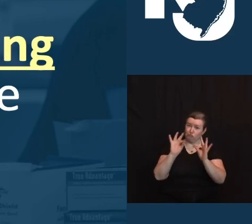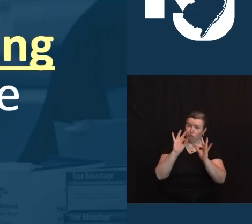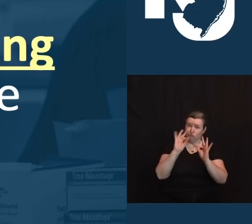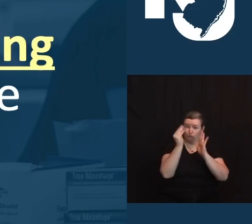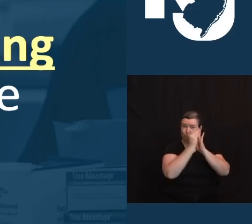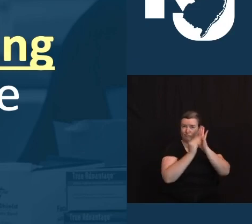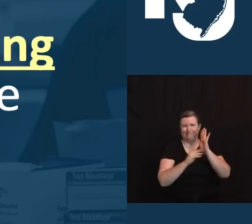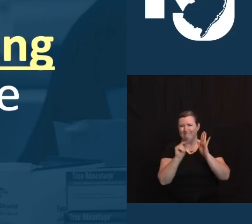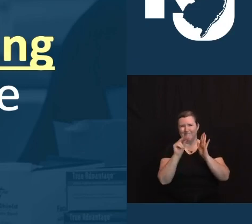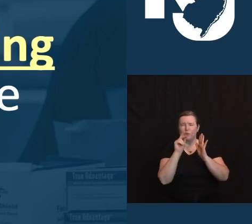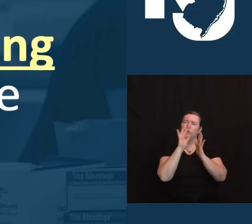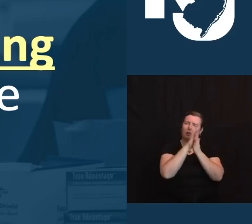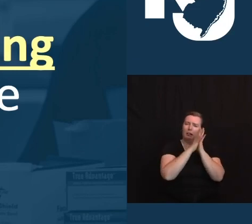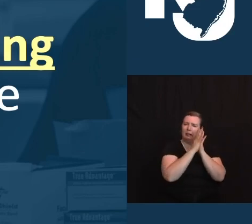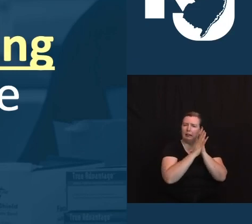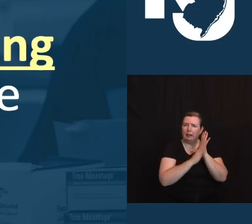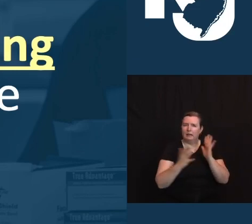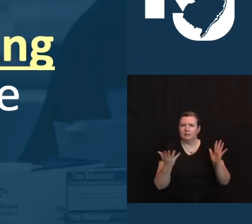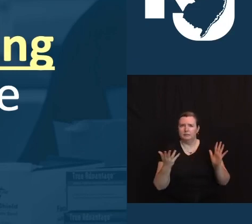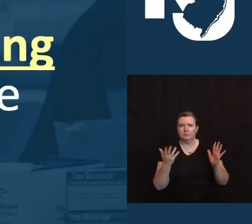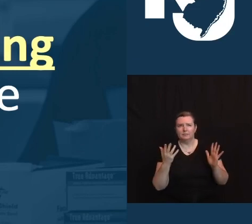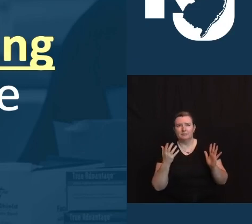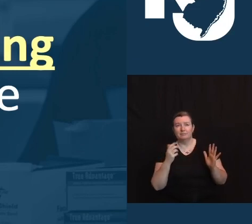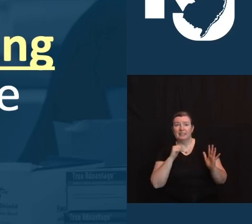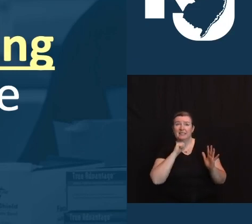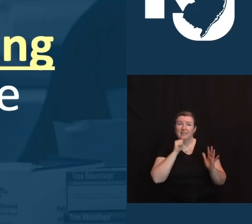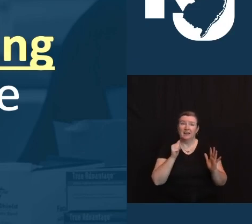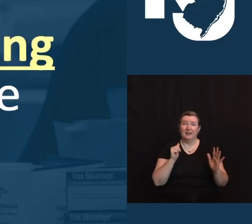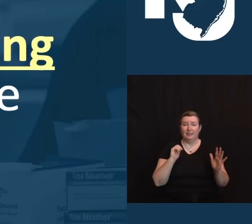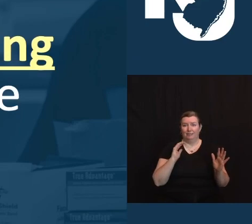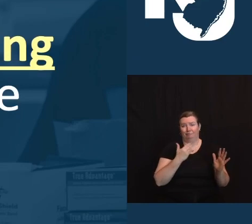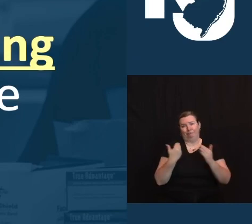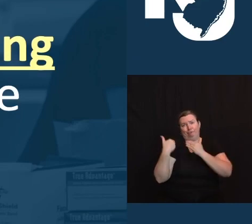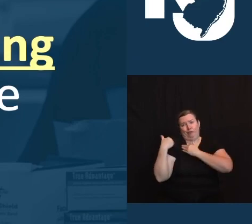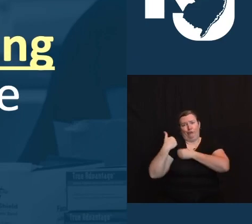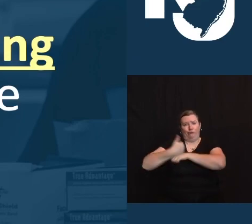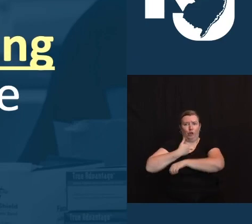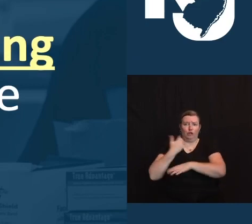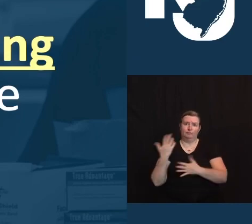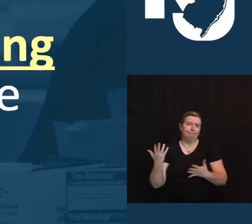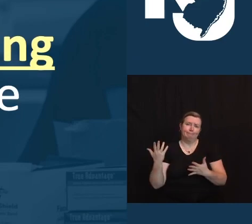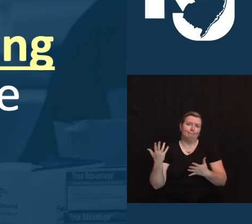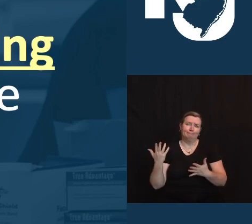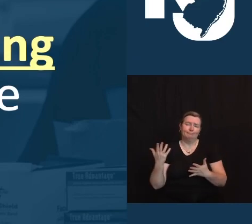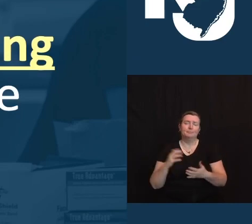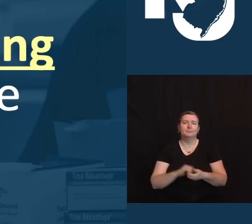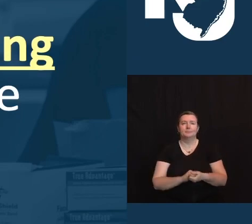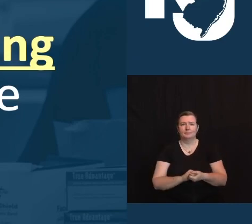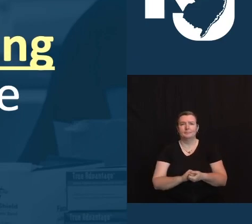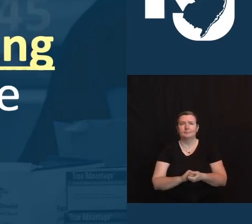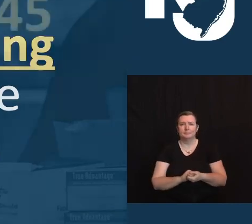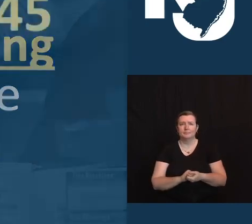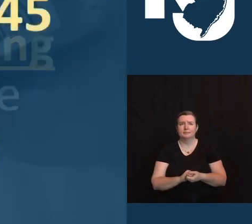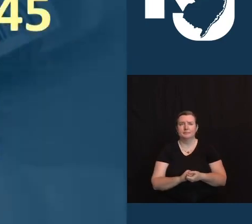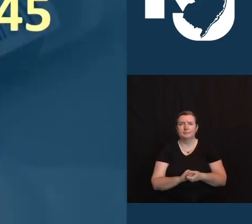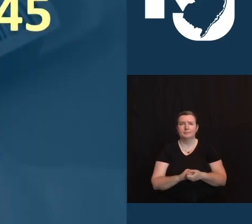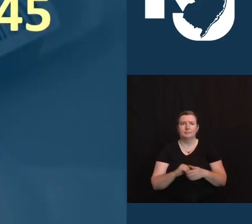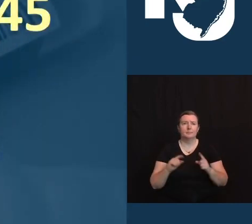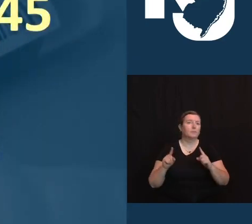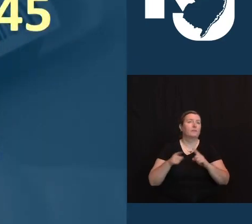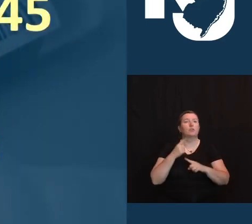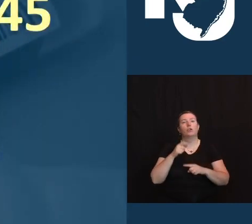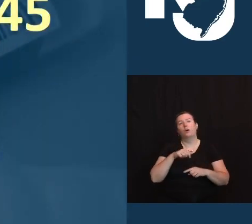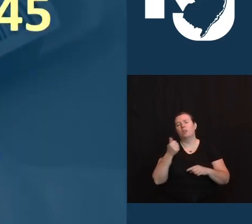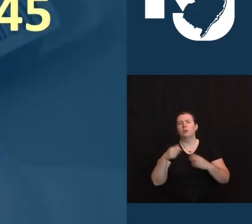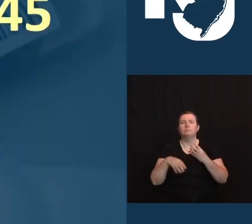Beyond our control, but Judy and team are working every morning, noon, and night to get some of this resolved. First, we're reporting another